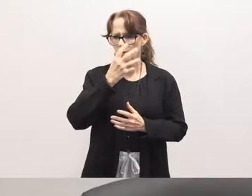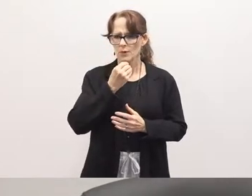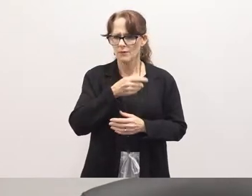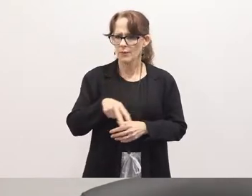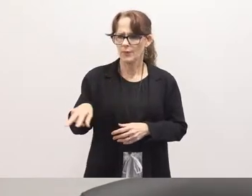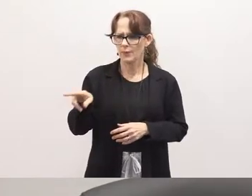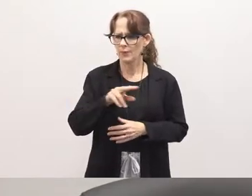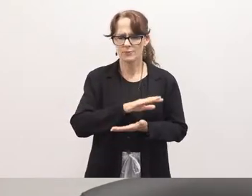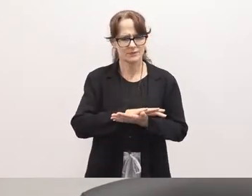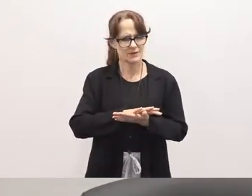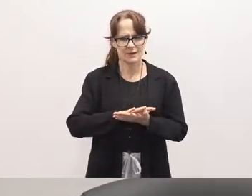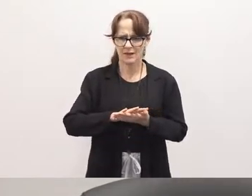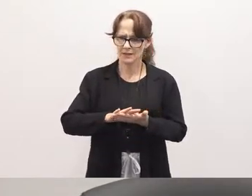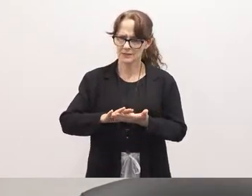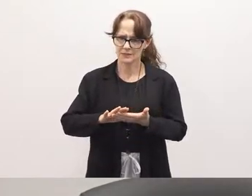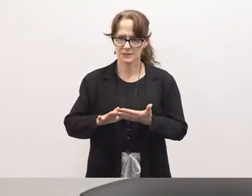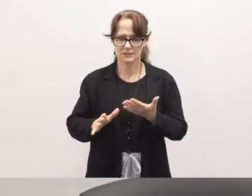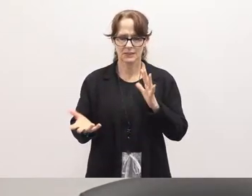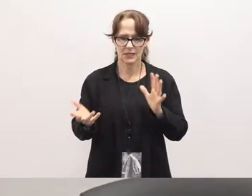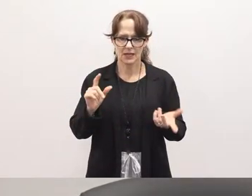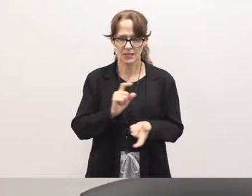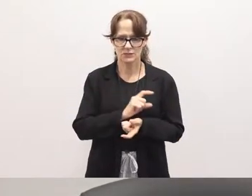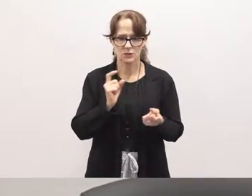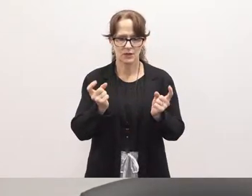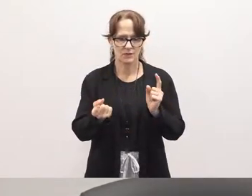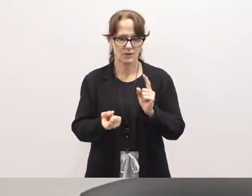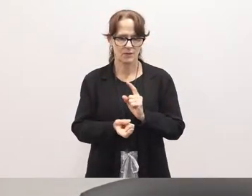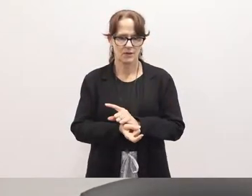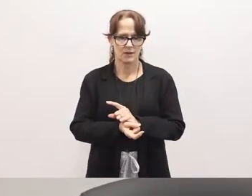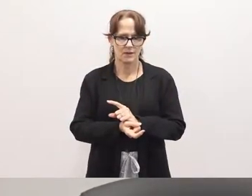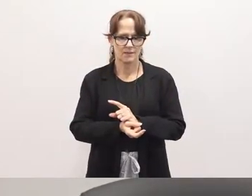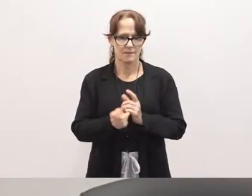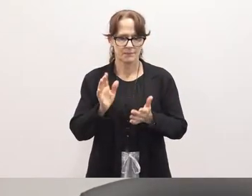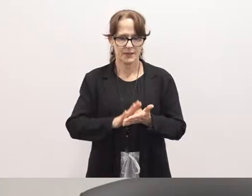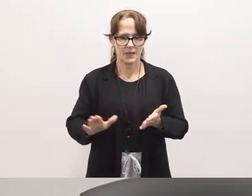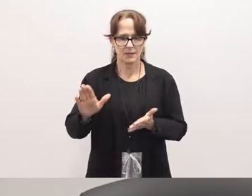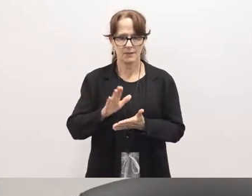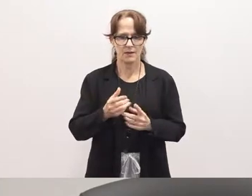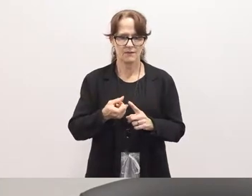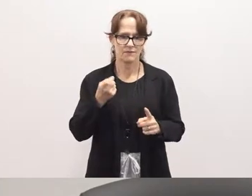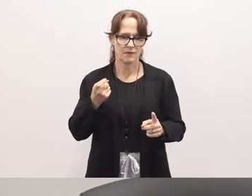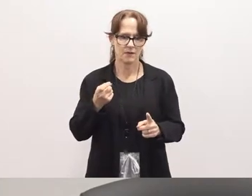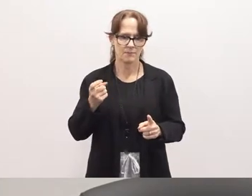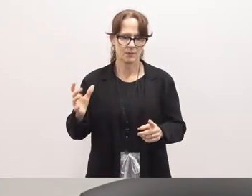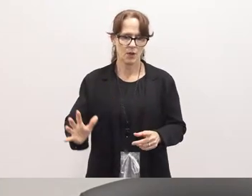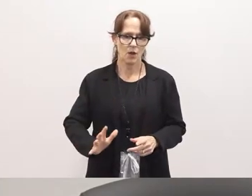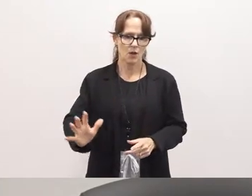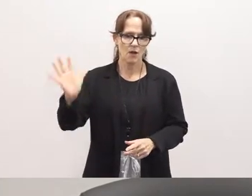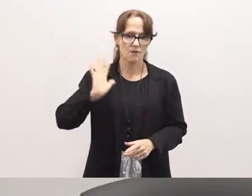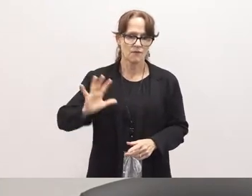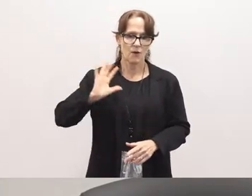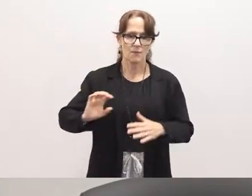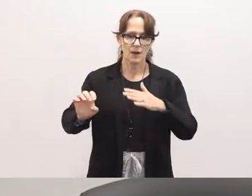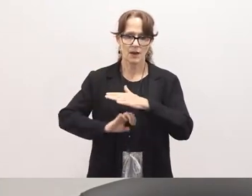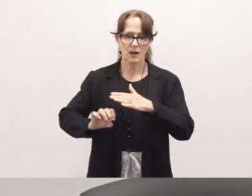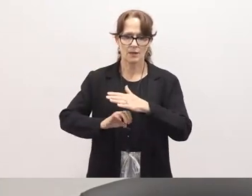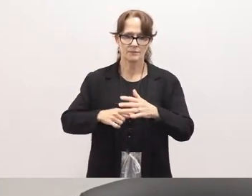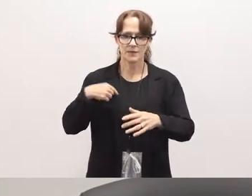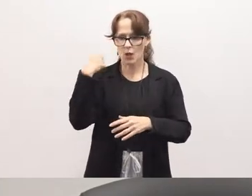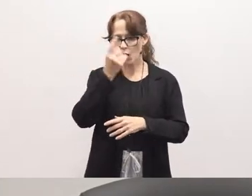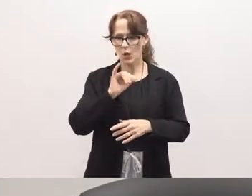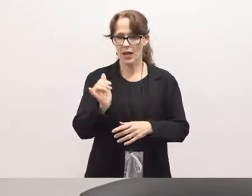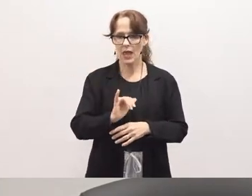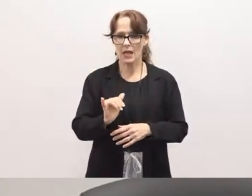really nice, and it really kind of transforms the campus from a former elementary school to looking more